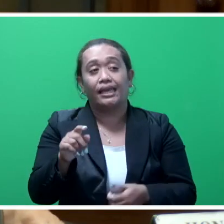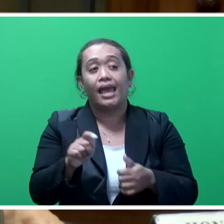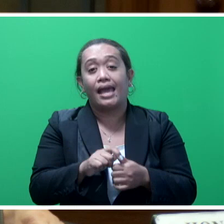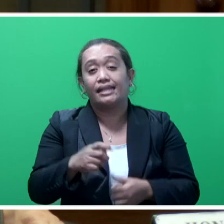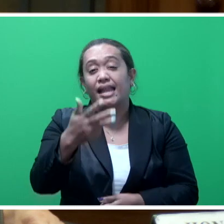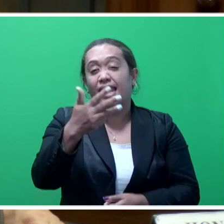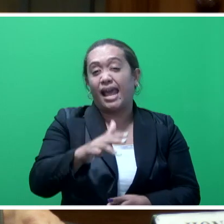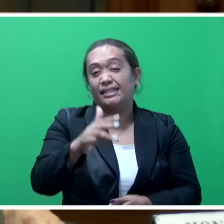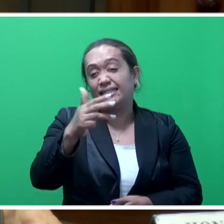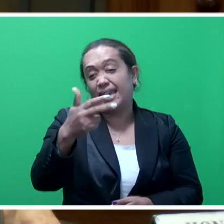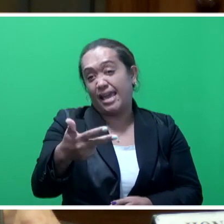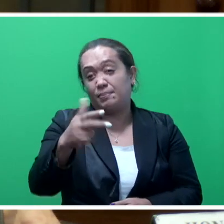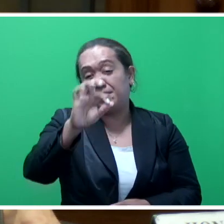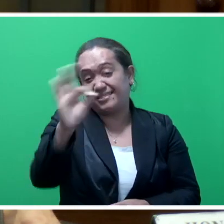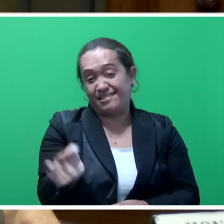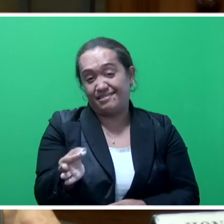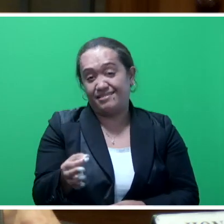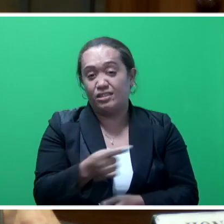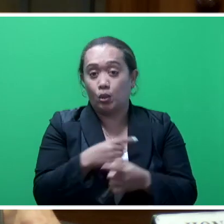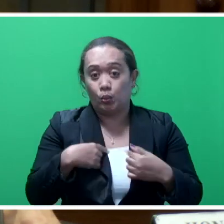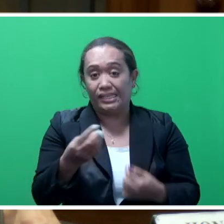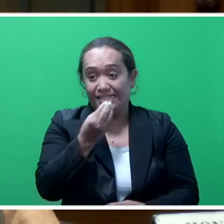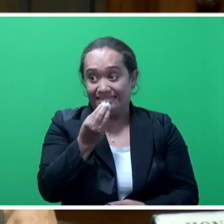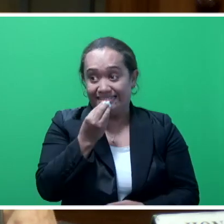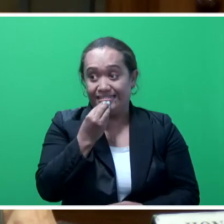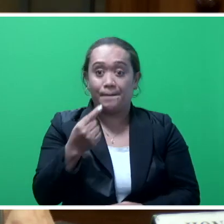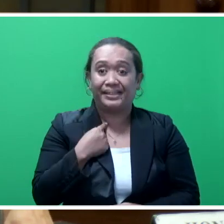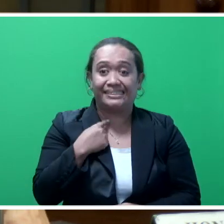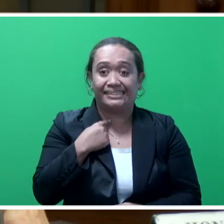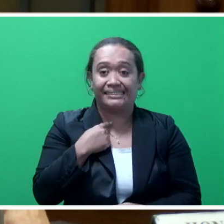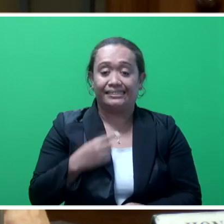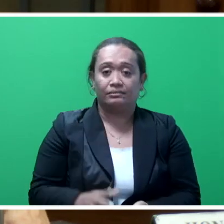consume. Mr. Speaker, over the last